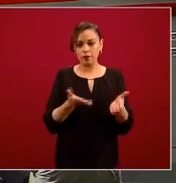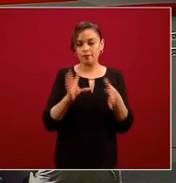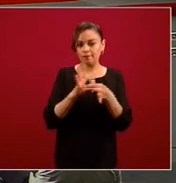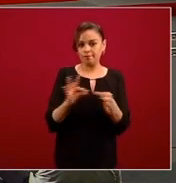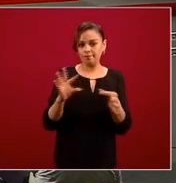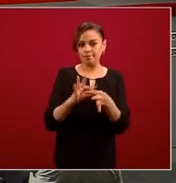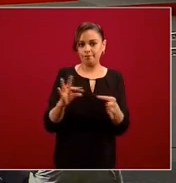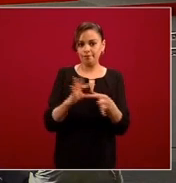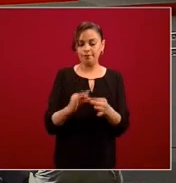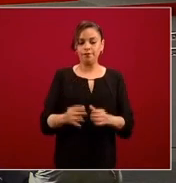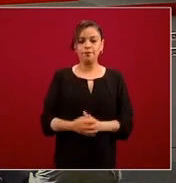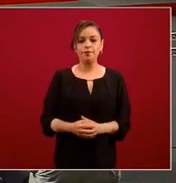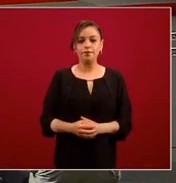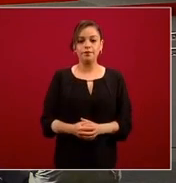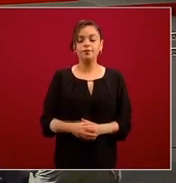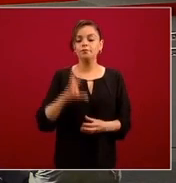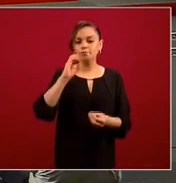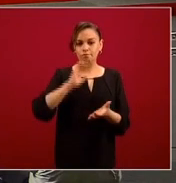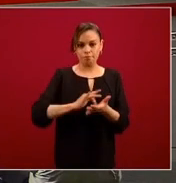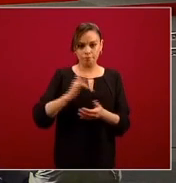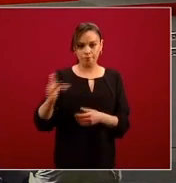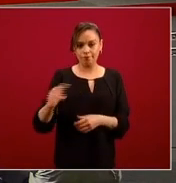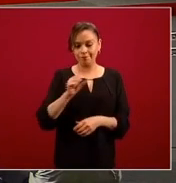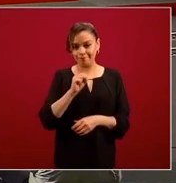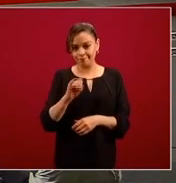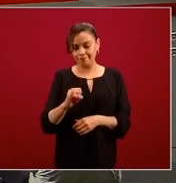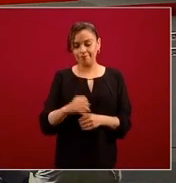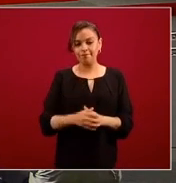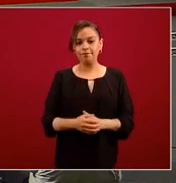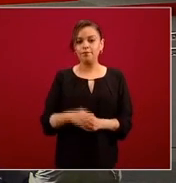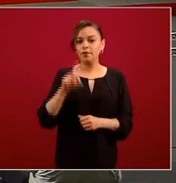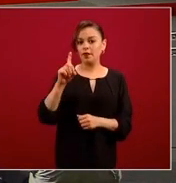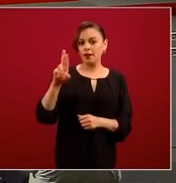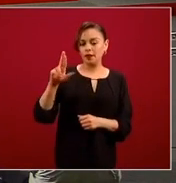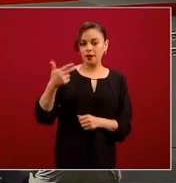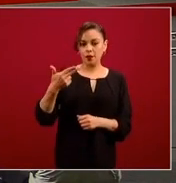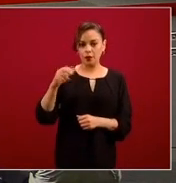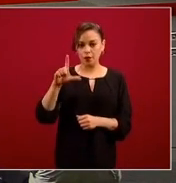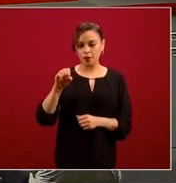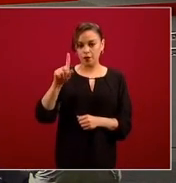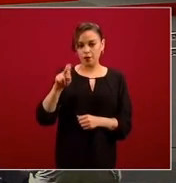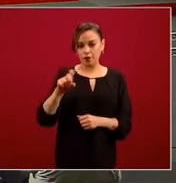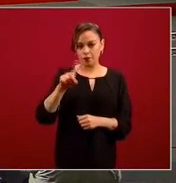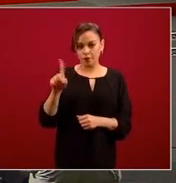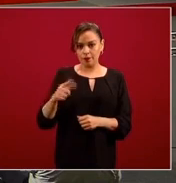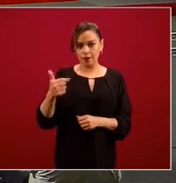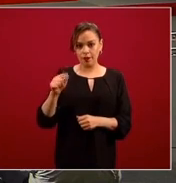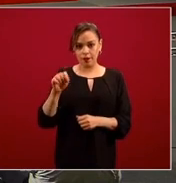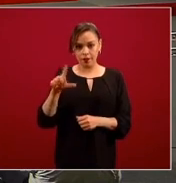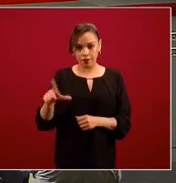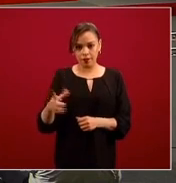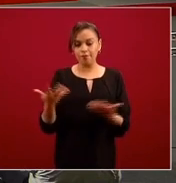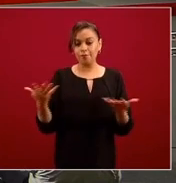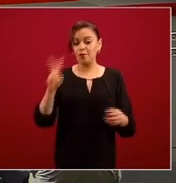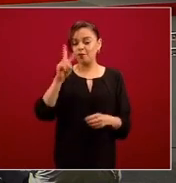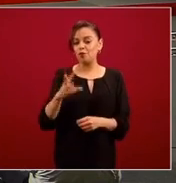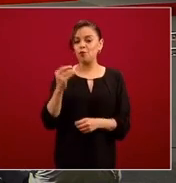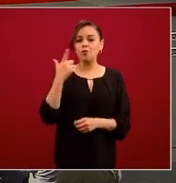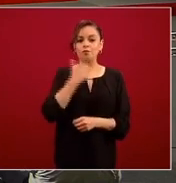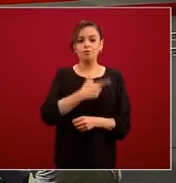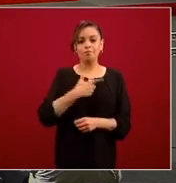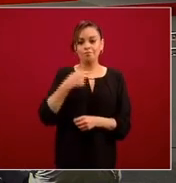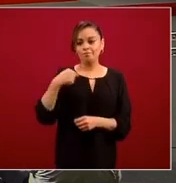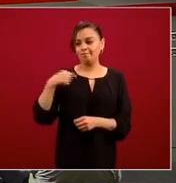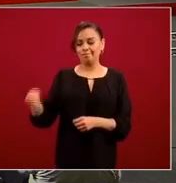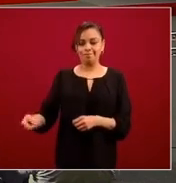Alvarez-Bulla. You have the floor now. Thank you very much, Dr. Hugo López-Gatell. I am very happy to be